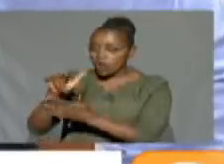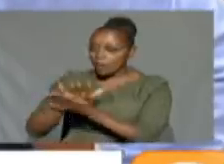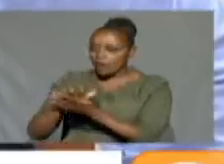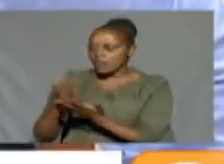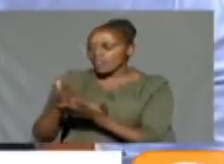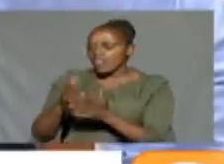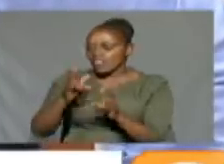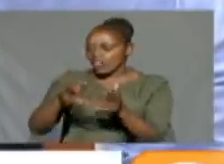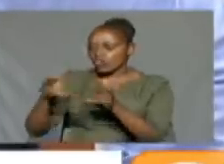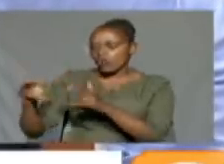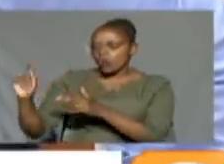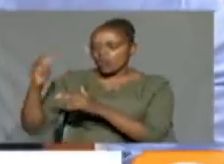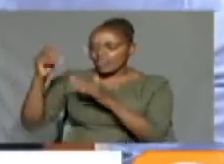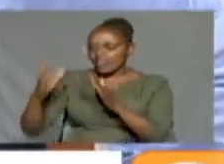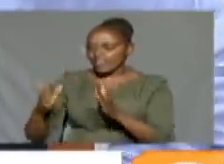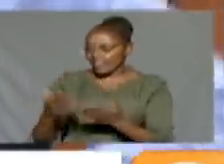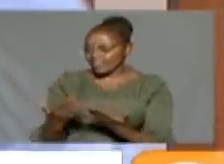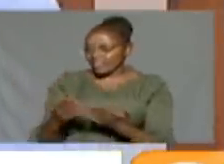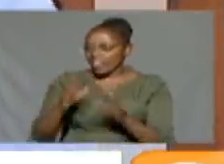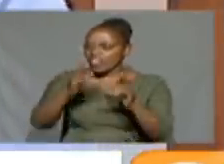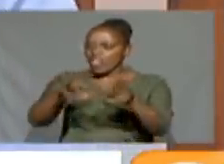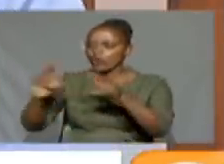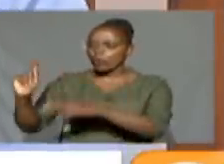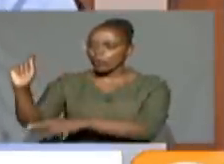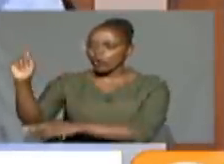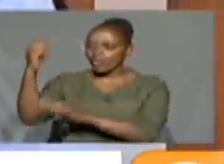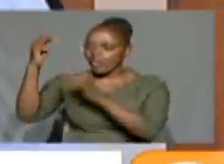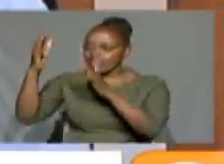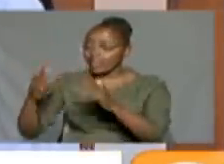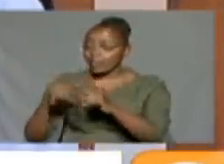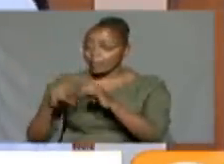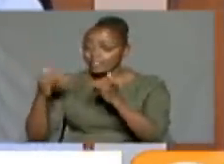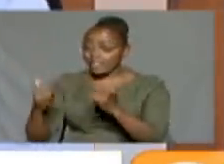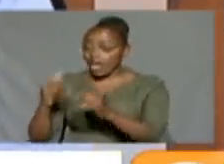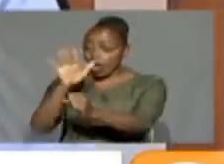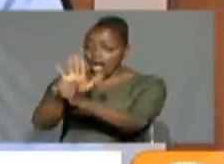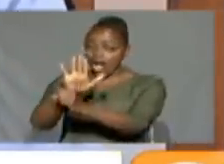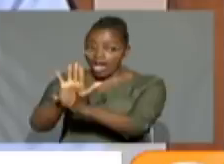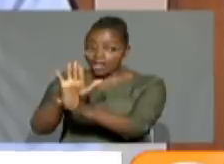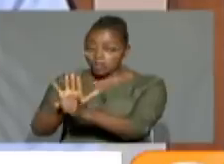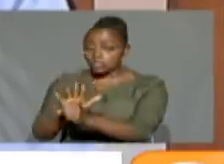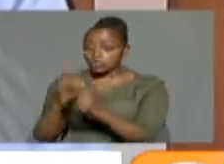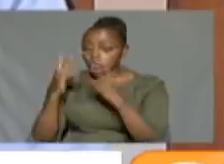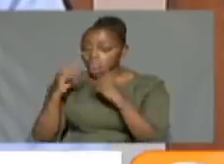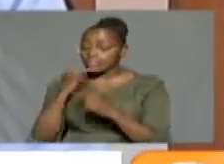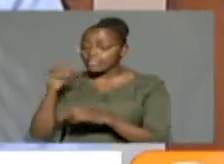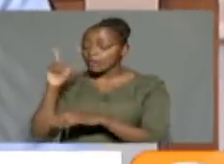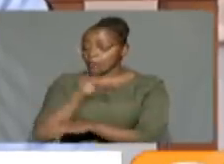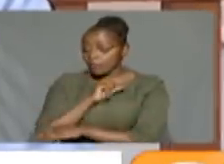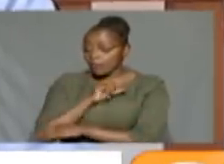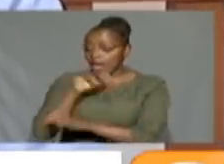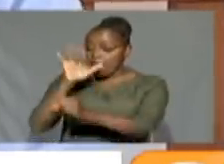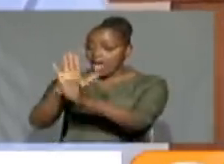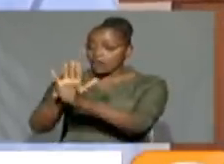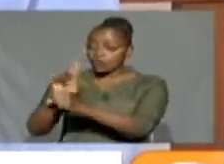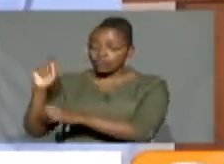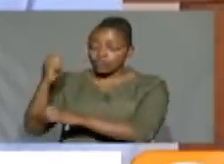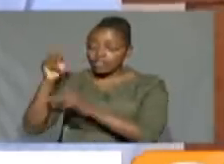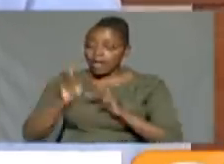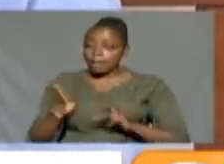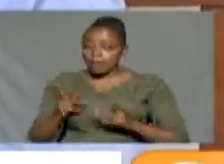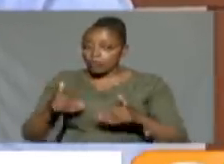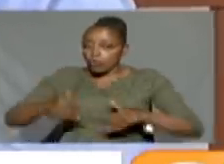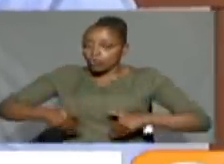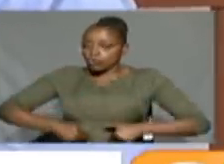Wanjiko, right? The previously unbanked. Now, the majority, as you saw, said the other day, the majority of Kenya's population are